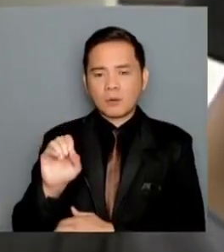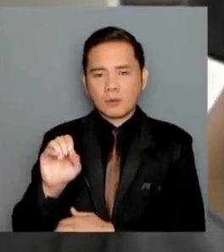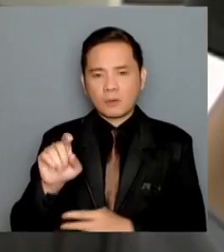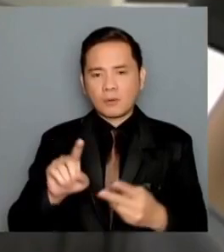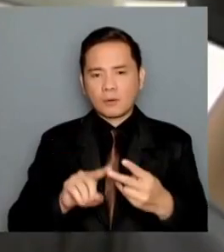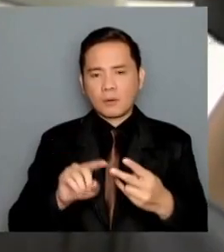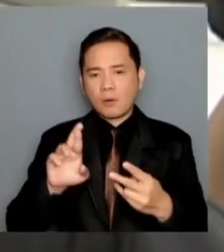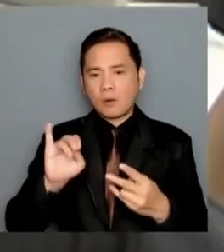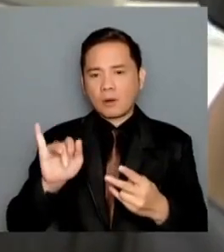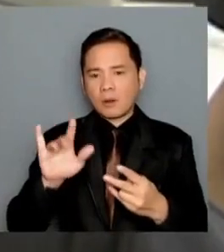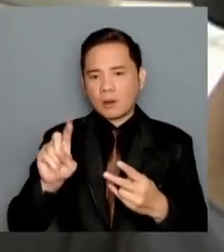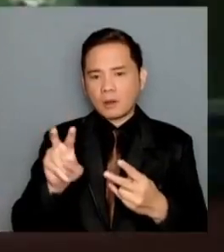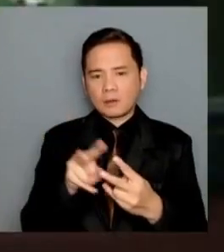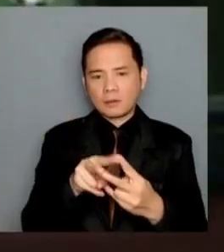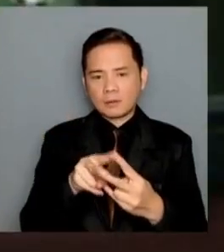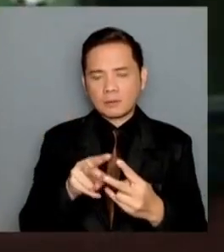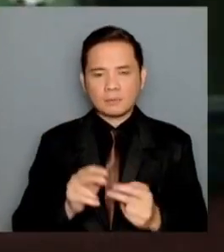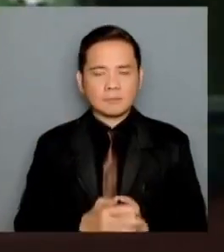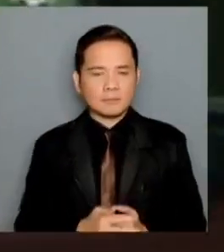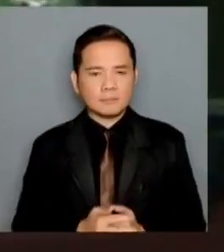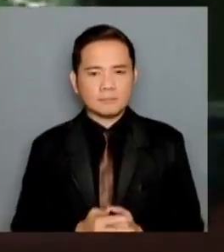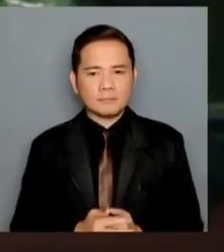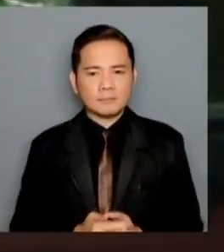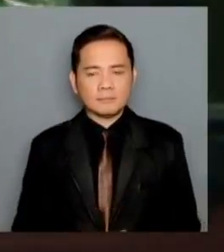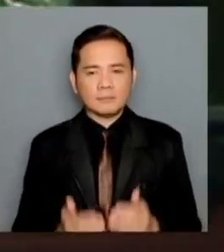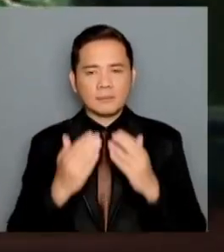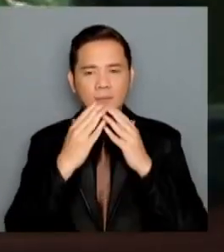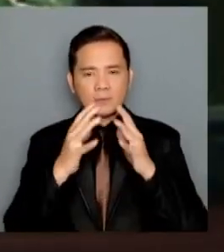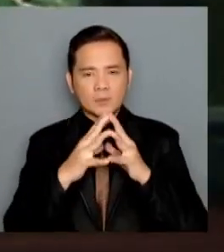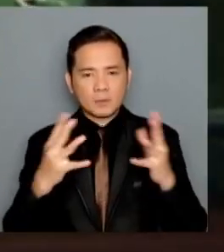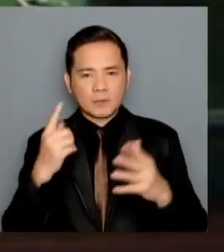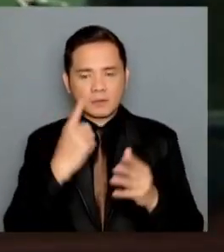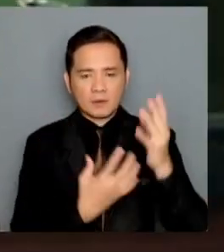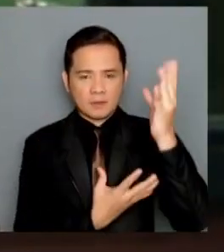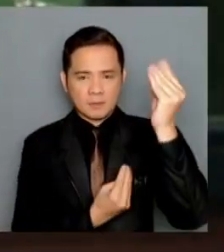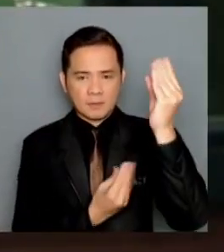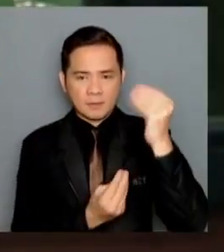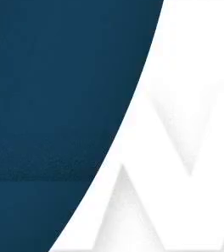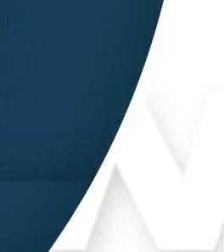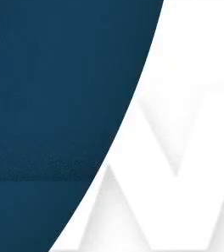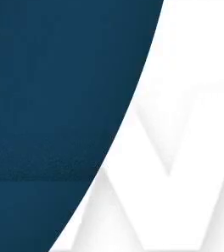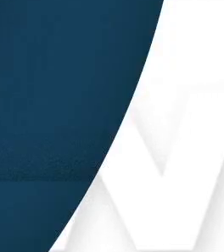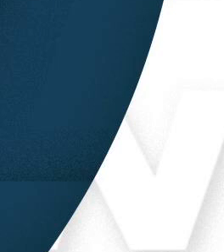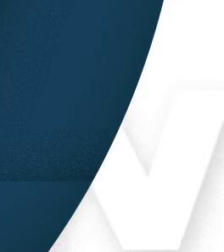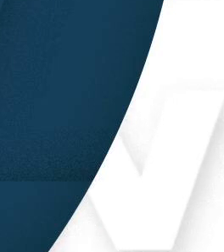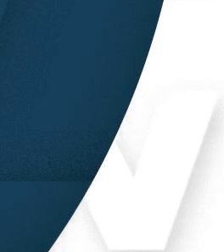Moreno. Stanley? All right. Thank you so much for the update, Adrian Ayalin.